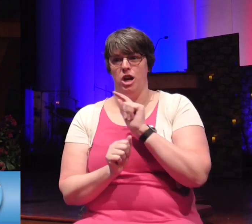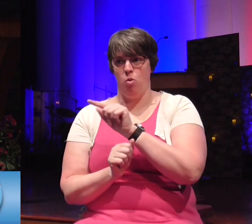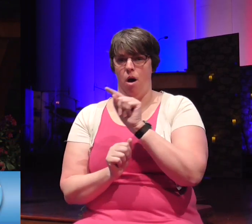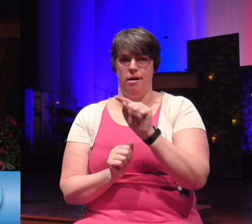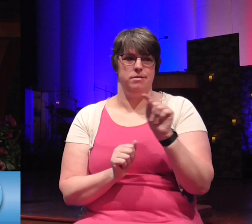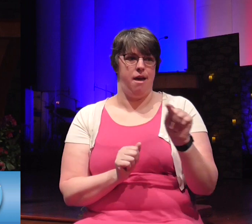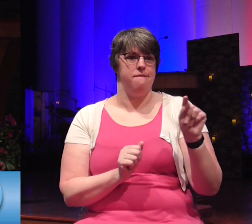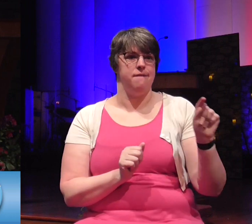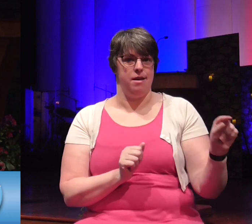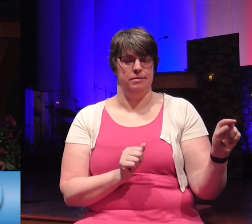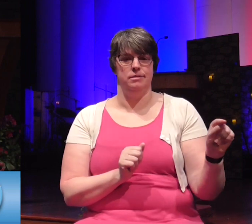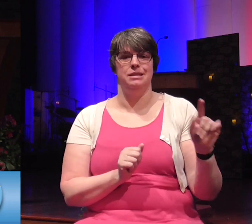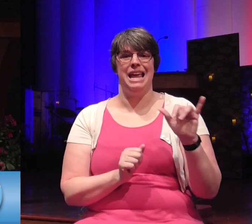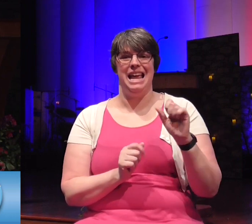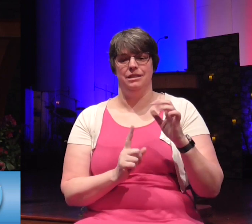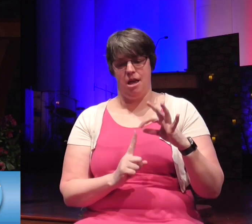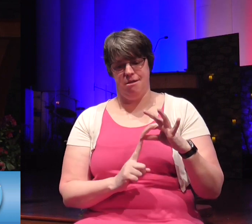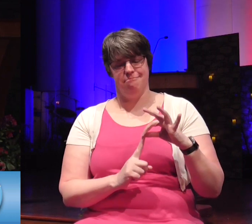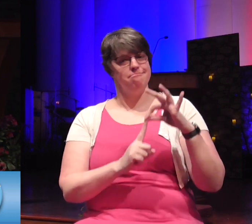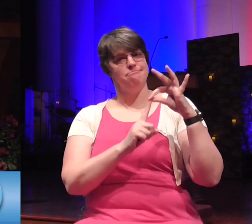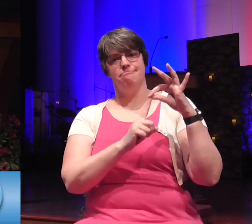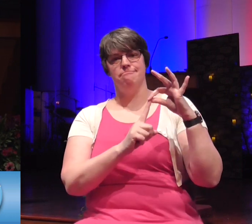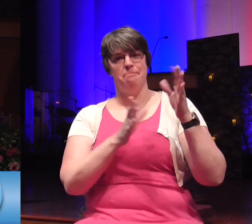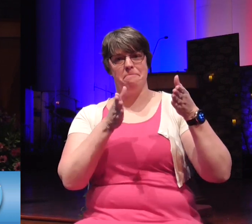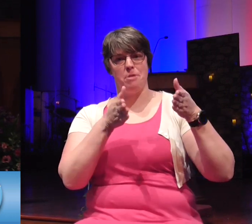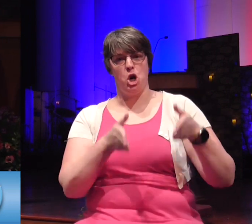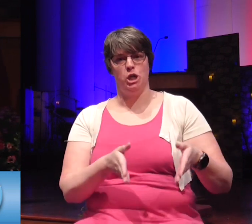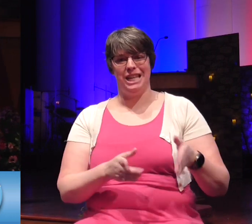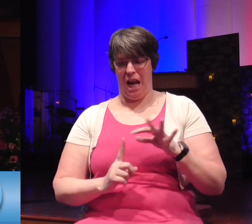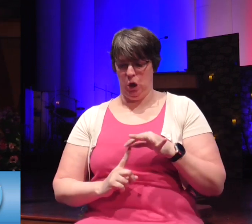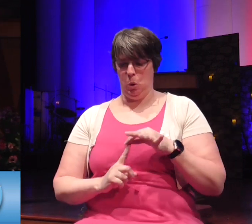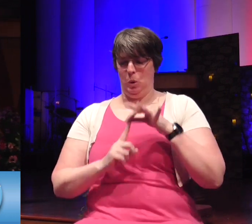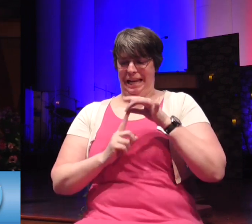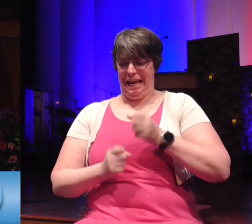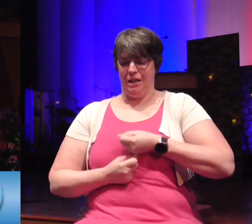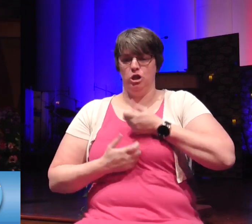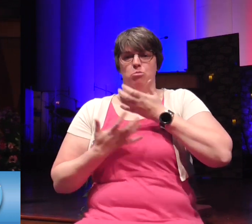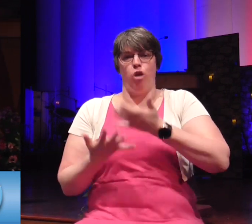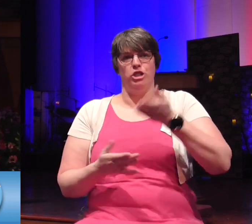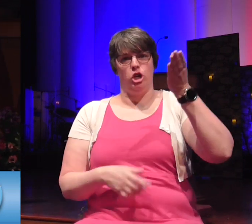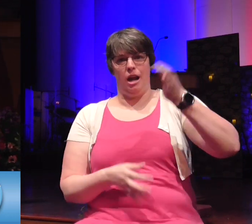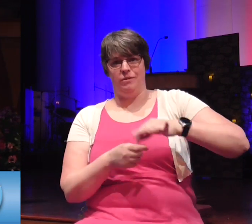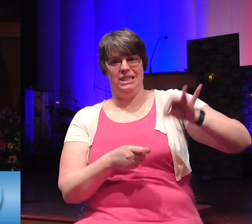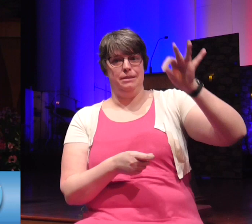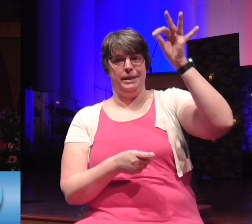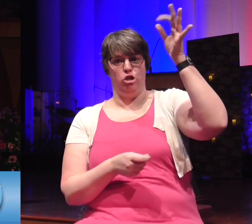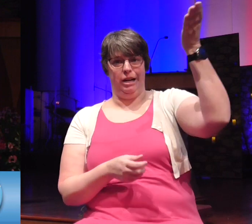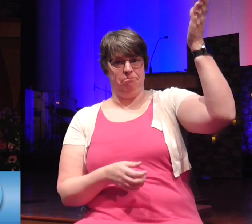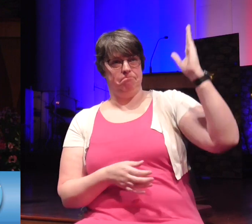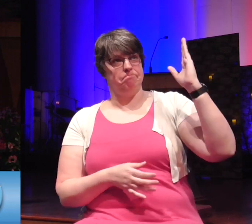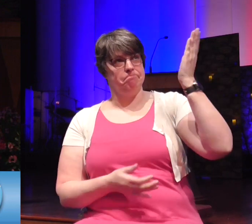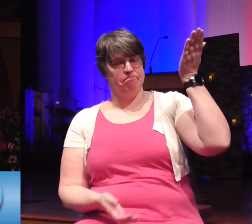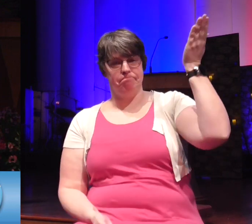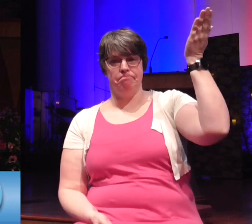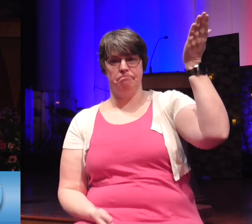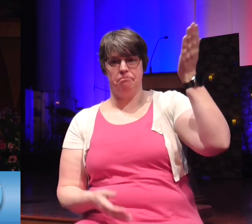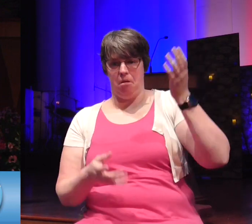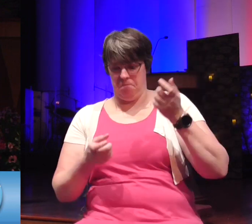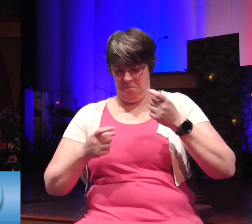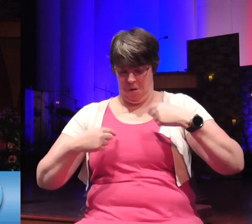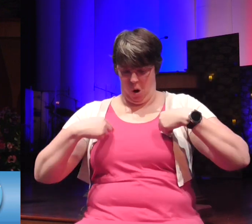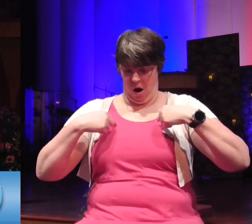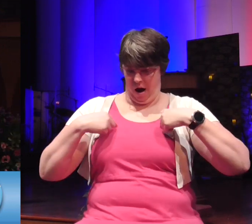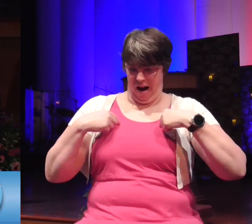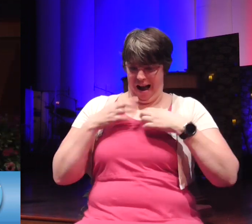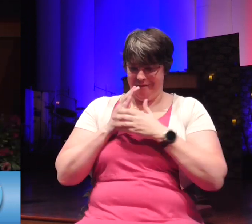is a once-in-a-universe person, unique expressions of the Spirit, endowed with gifts and